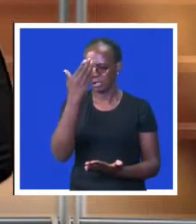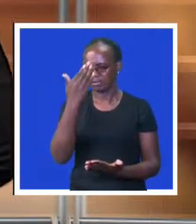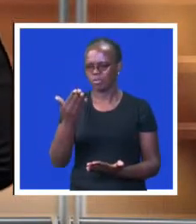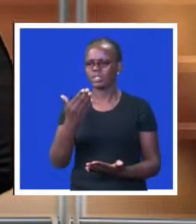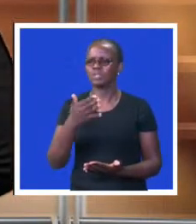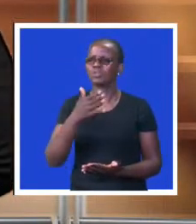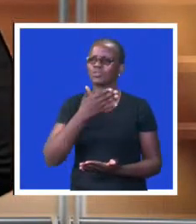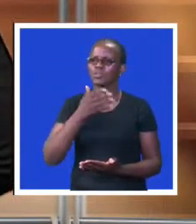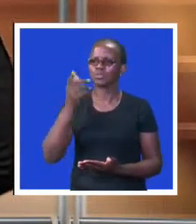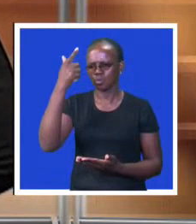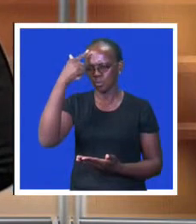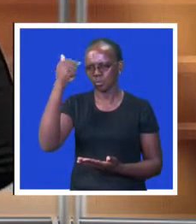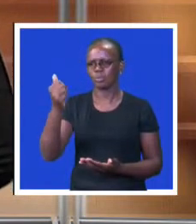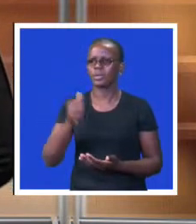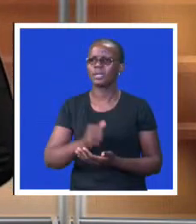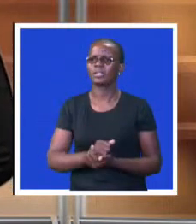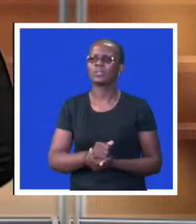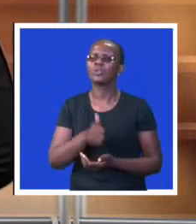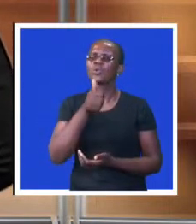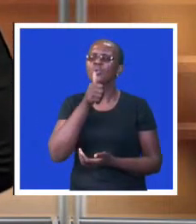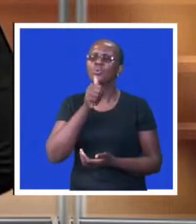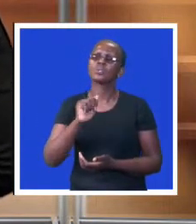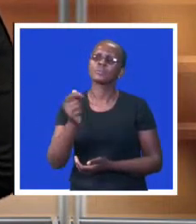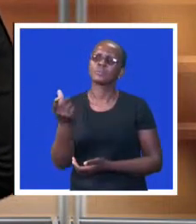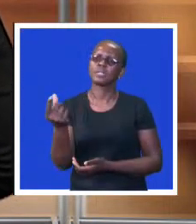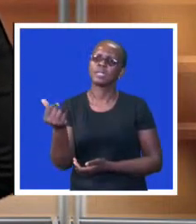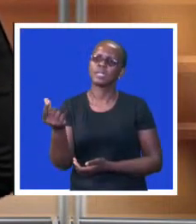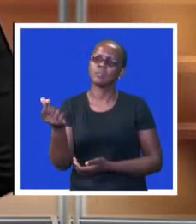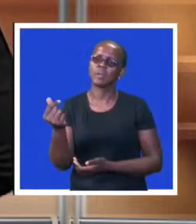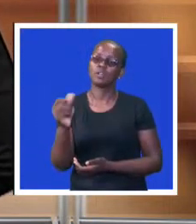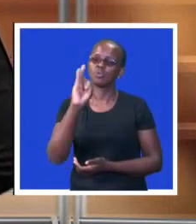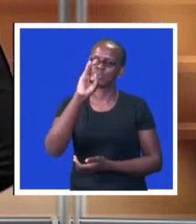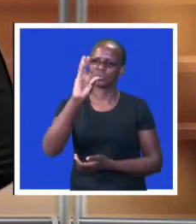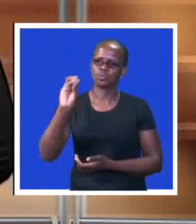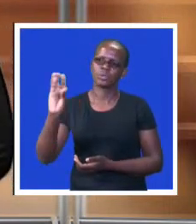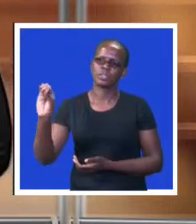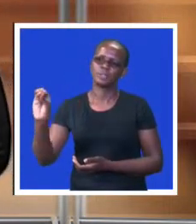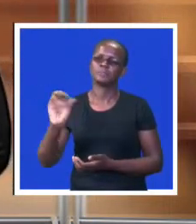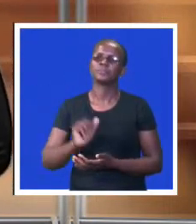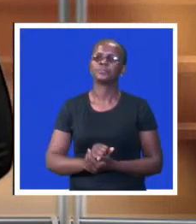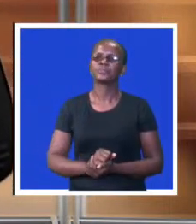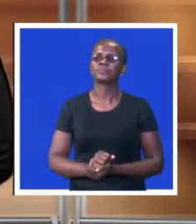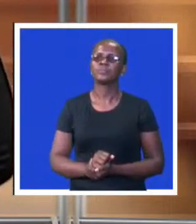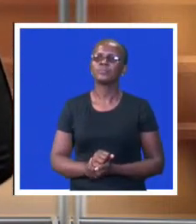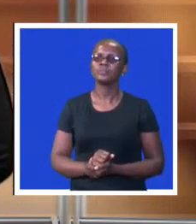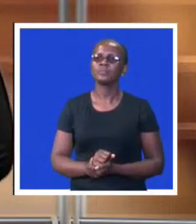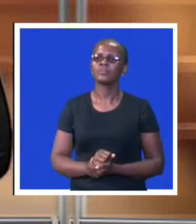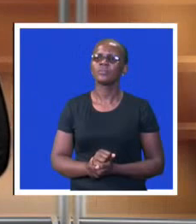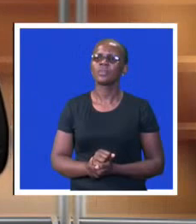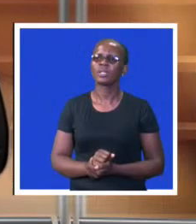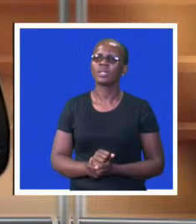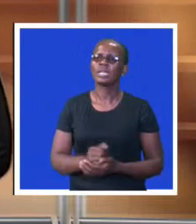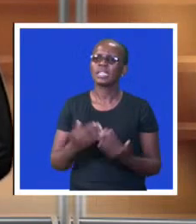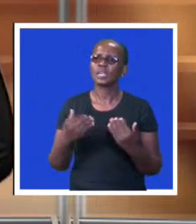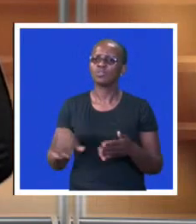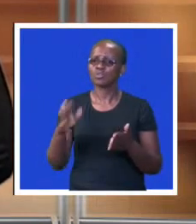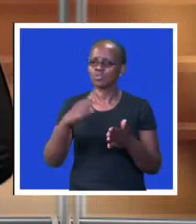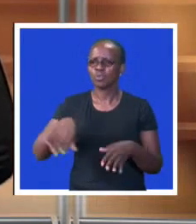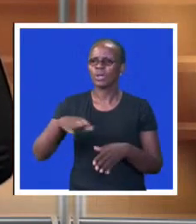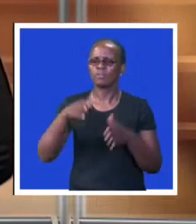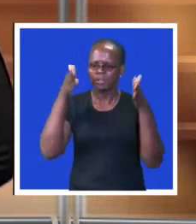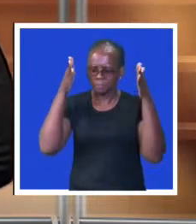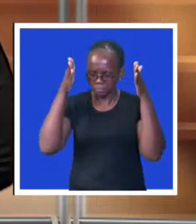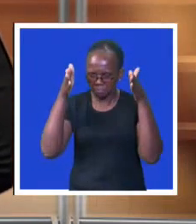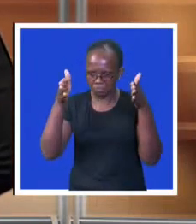so that we be able to use money, the 200 and malangeni. So we are concentrating on